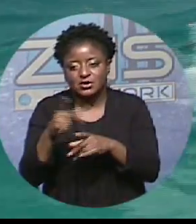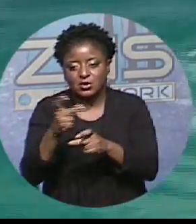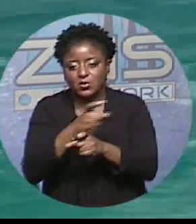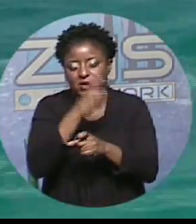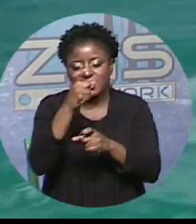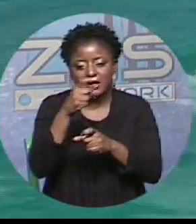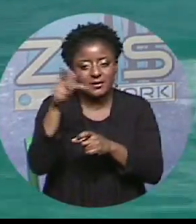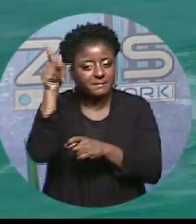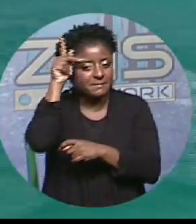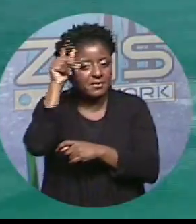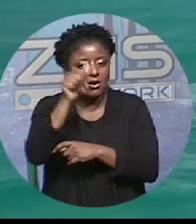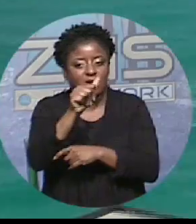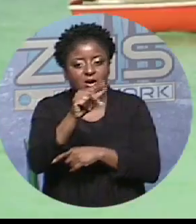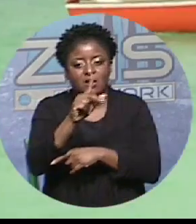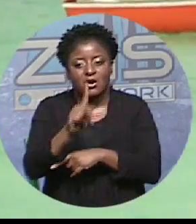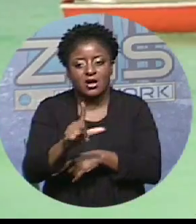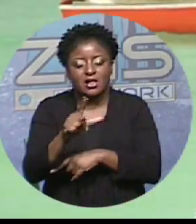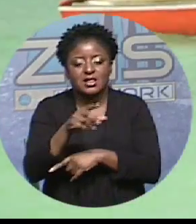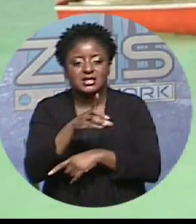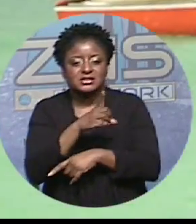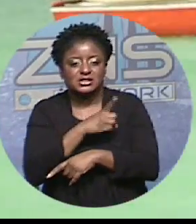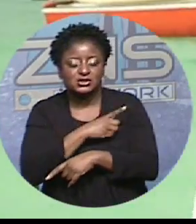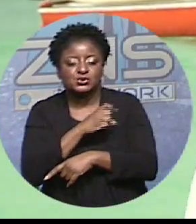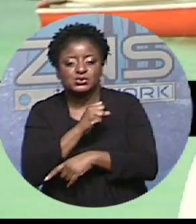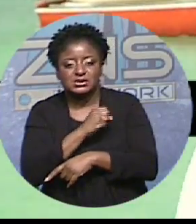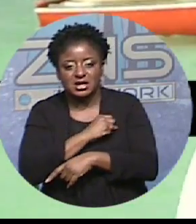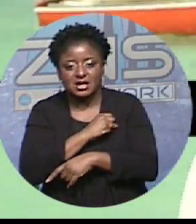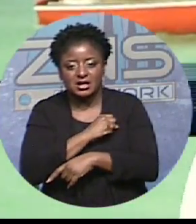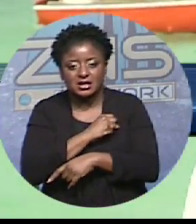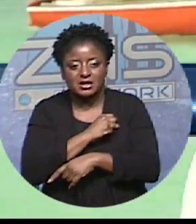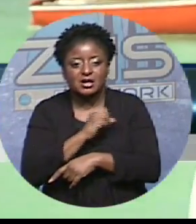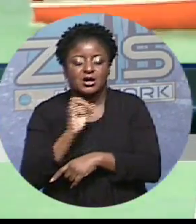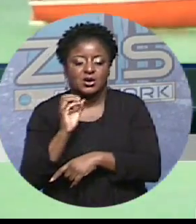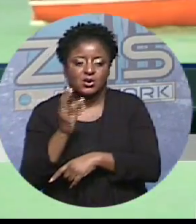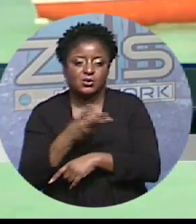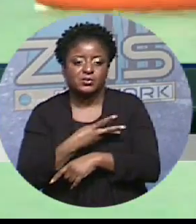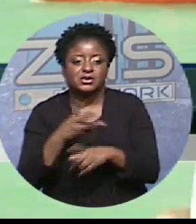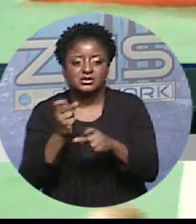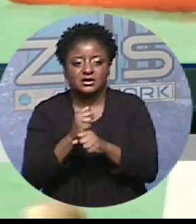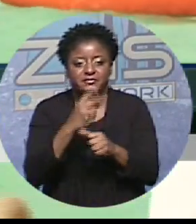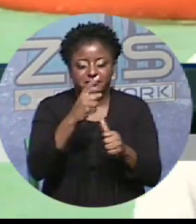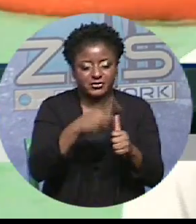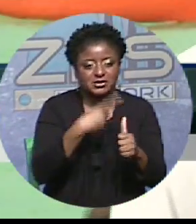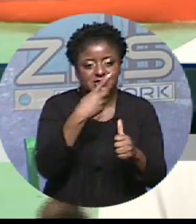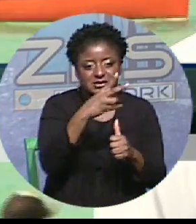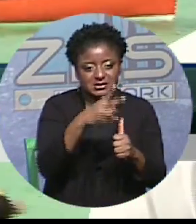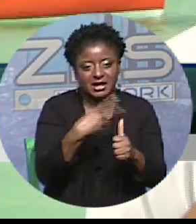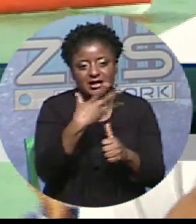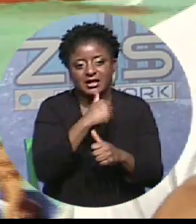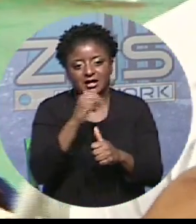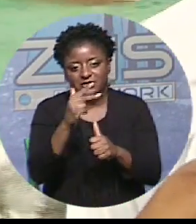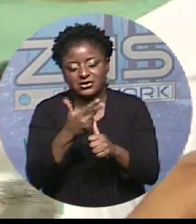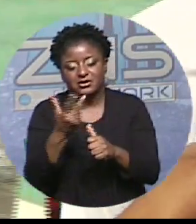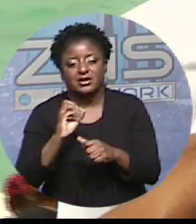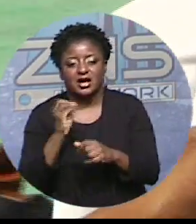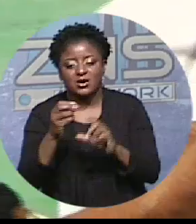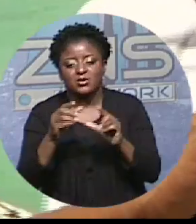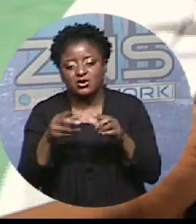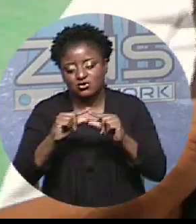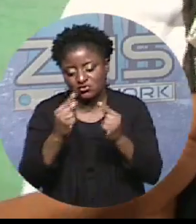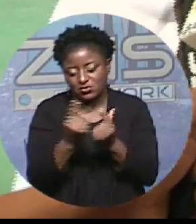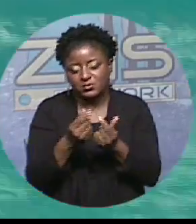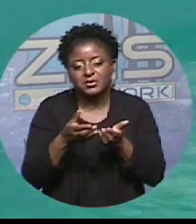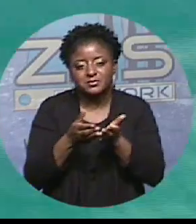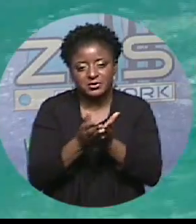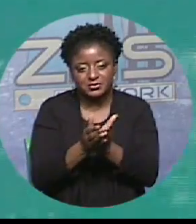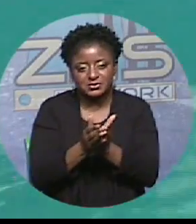In the Sunfish class, us 3 took first, second, and third, all from the BNSS. So I thought that shows